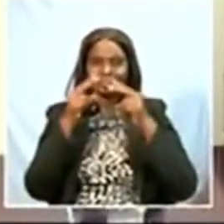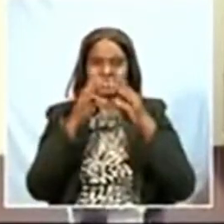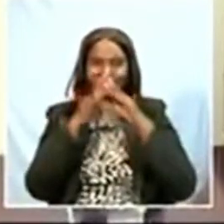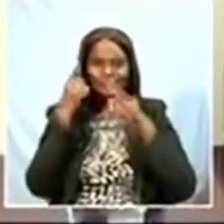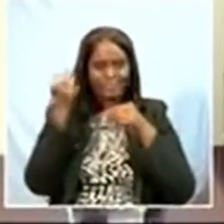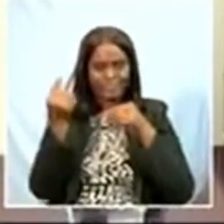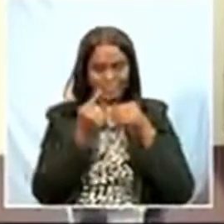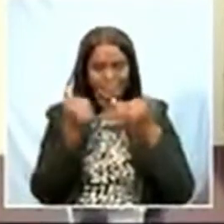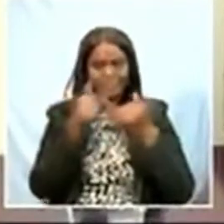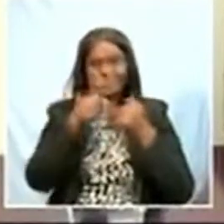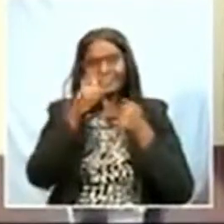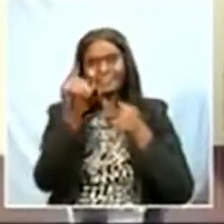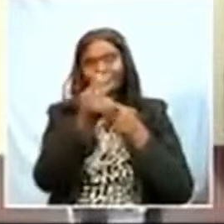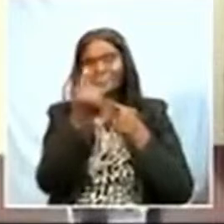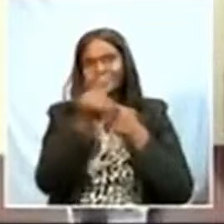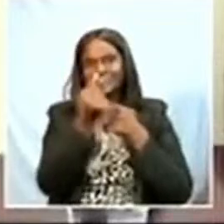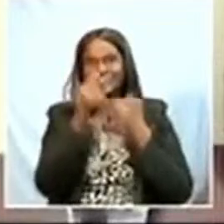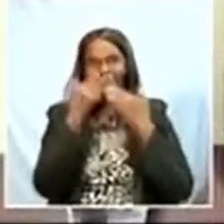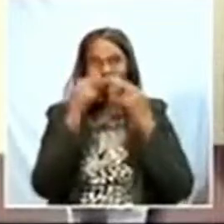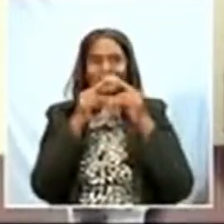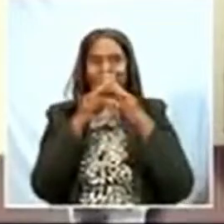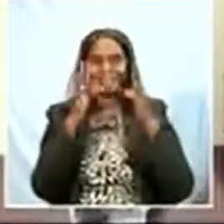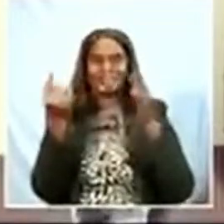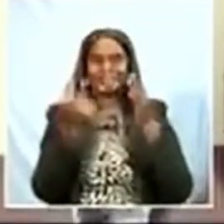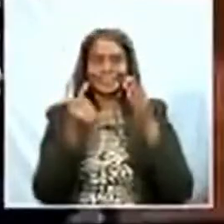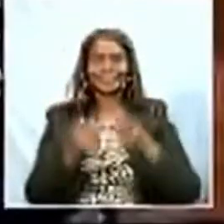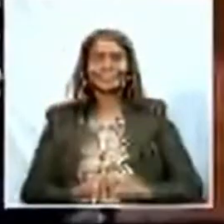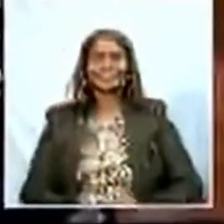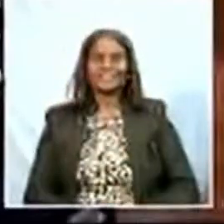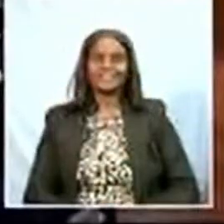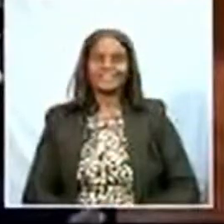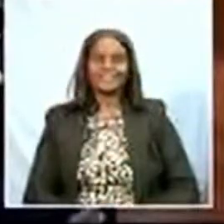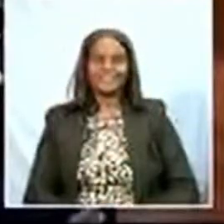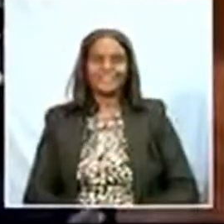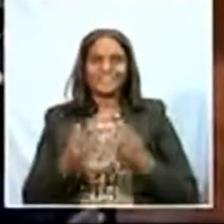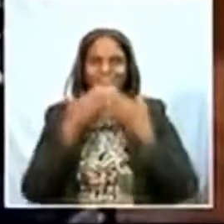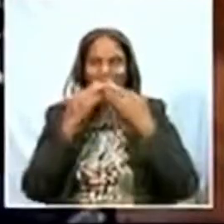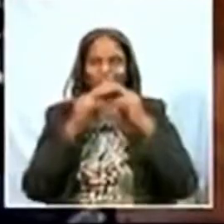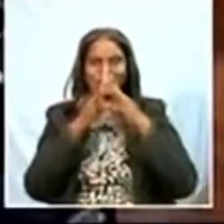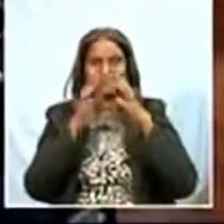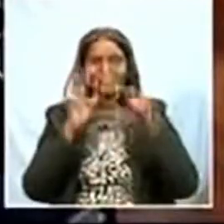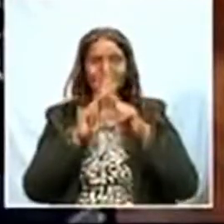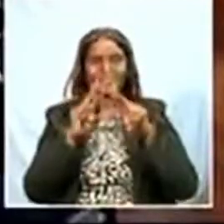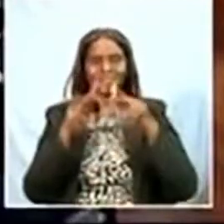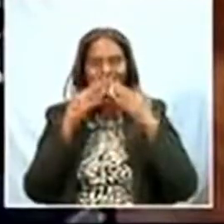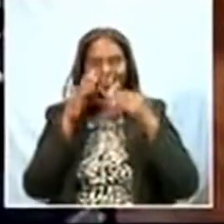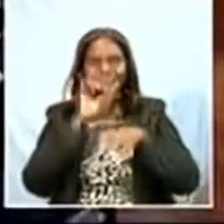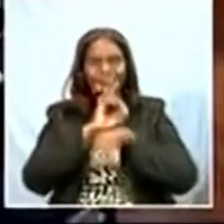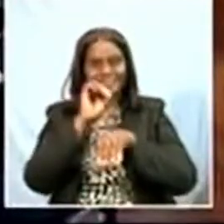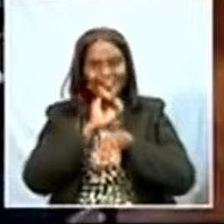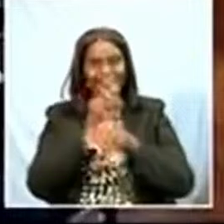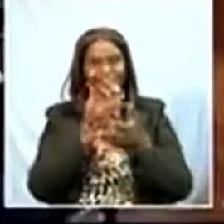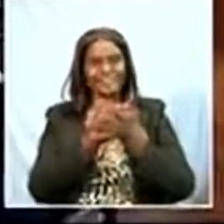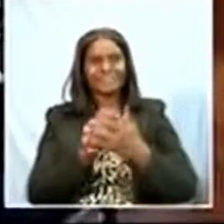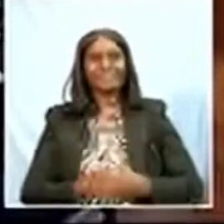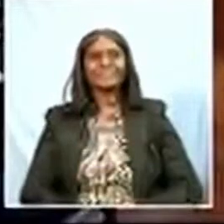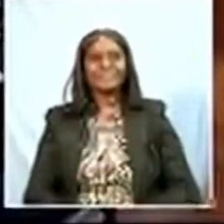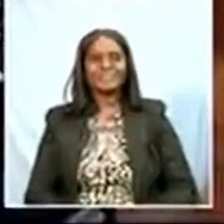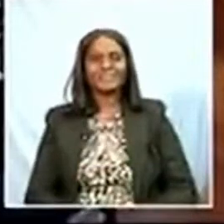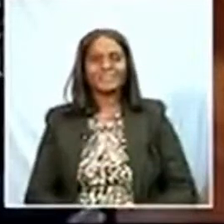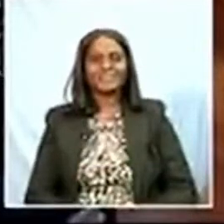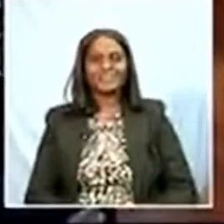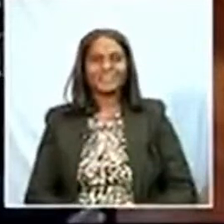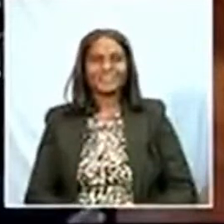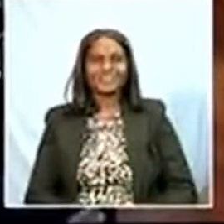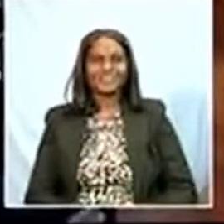coming. From now on, you are on your own. Thank you for coming. Thank you very much, Chair. Thank you for this opportunity. When I